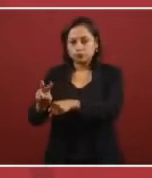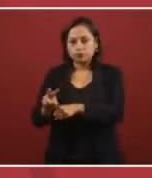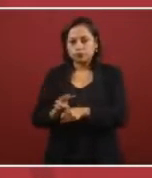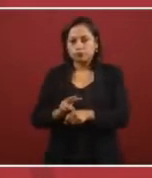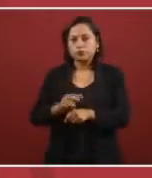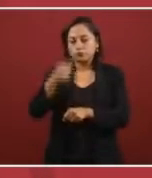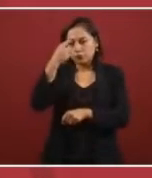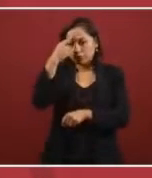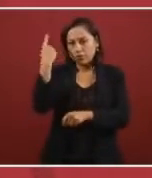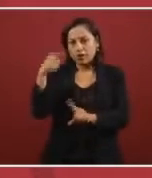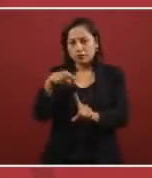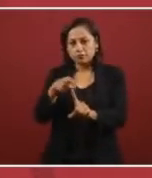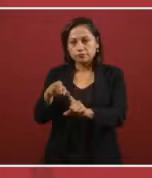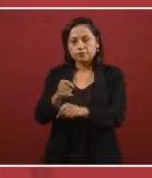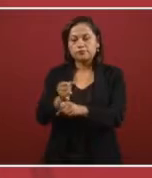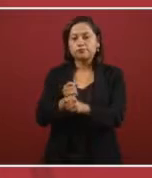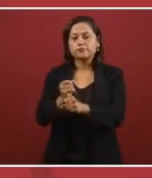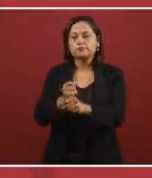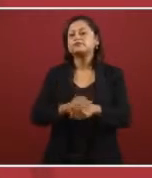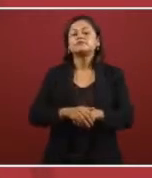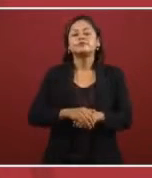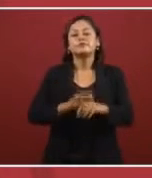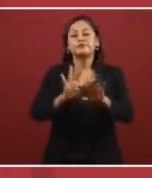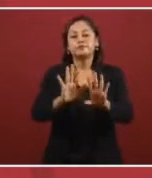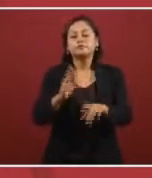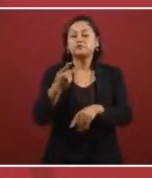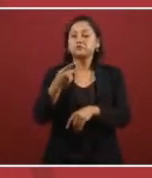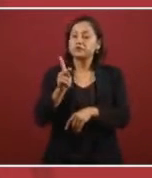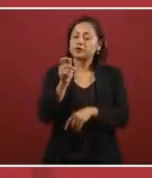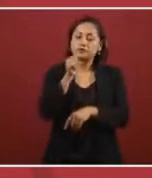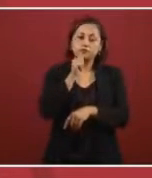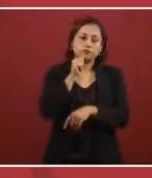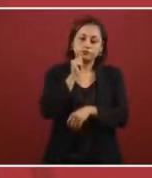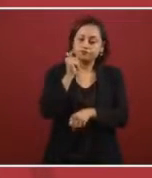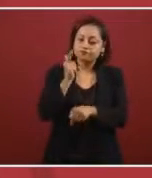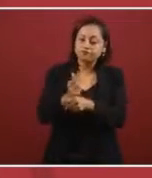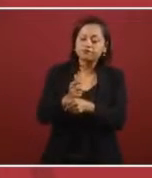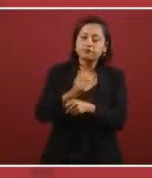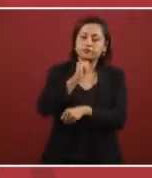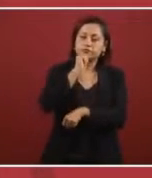and in total 210 points of search and revision,